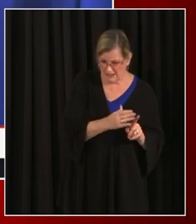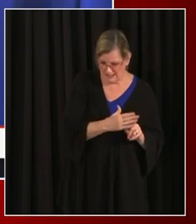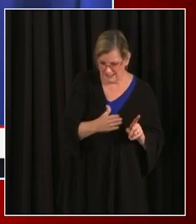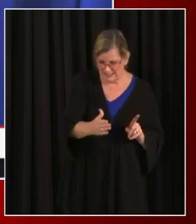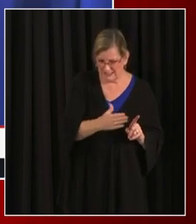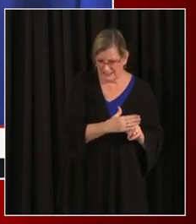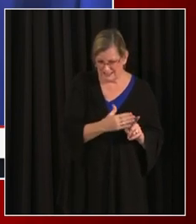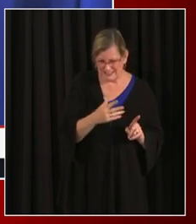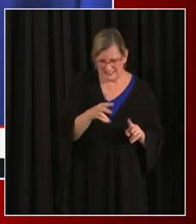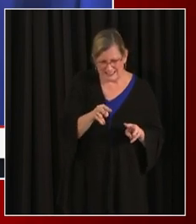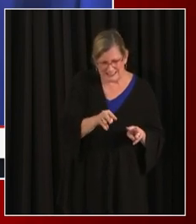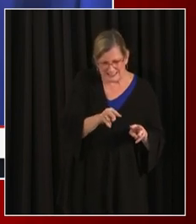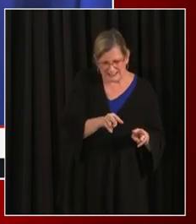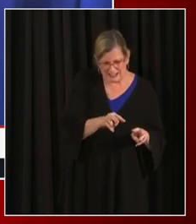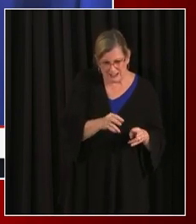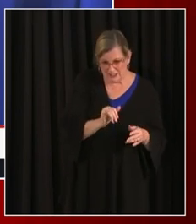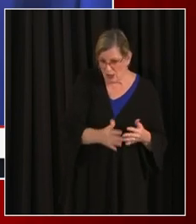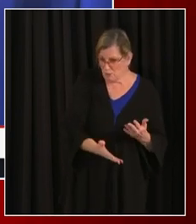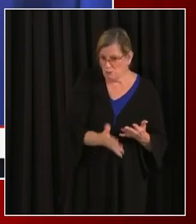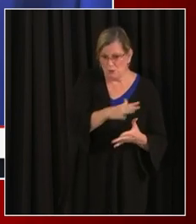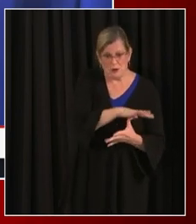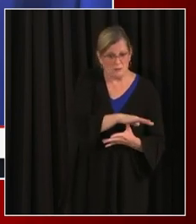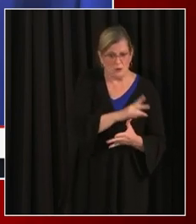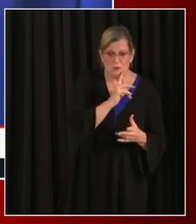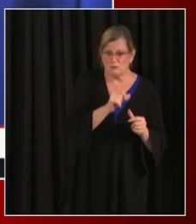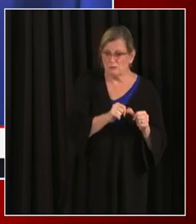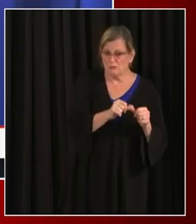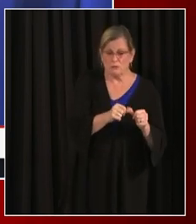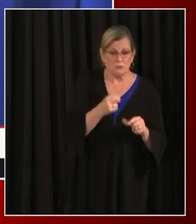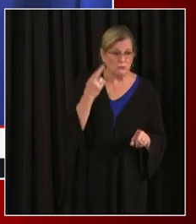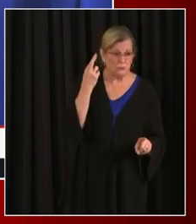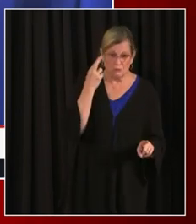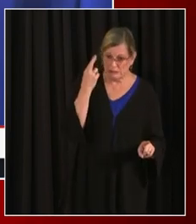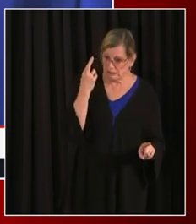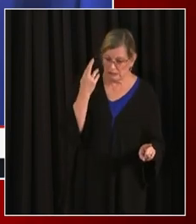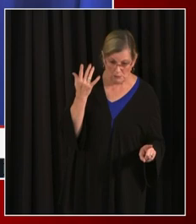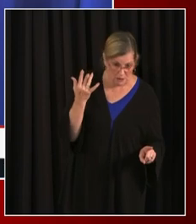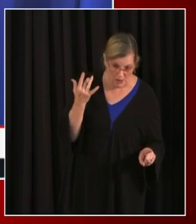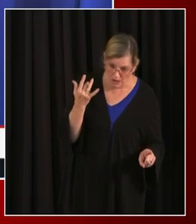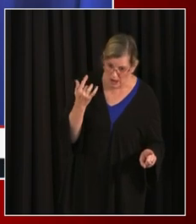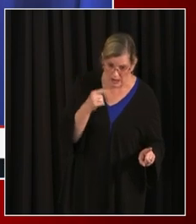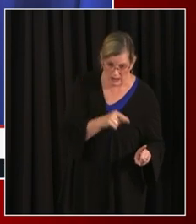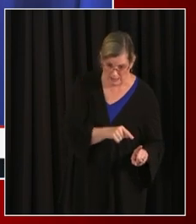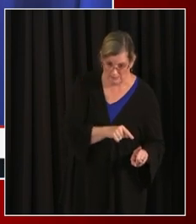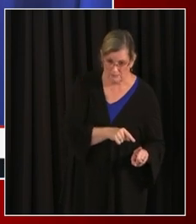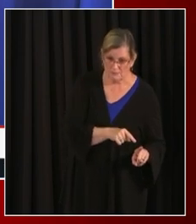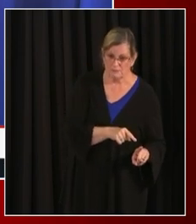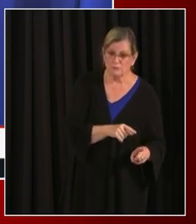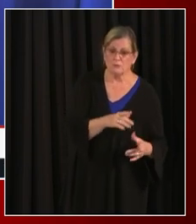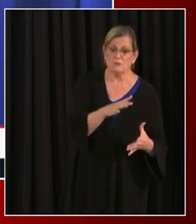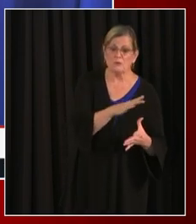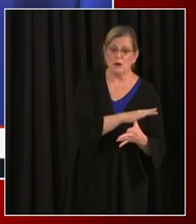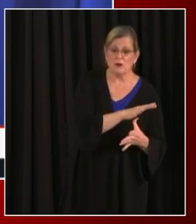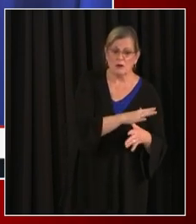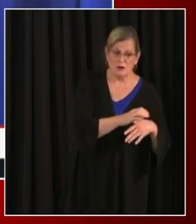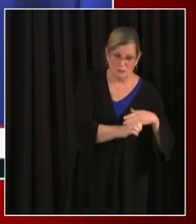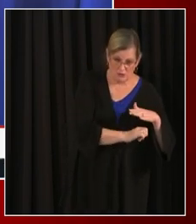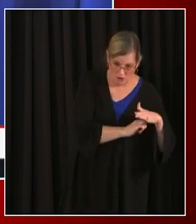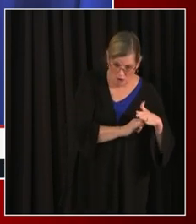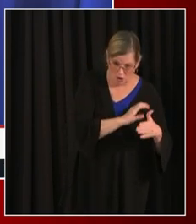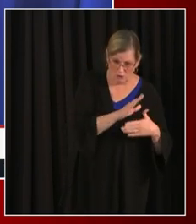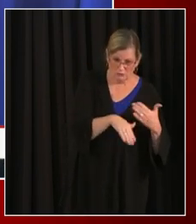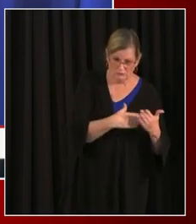that prioritization will continue, which is one of the reasons why we have prioritized our elementary buildings for